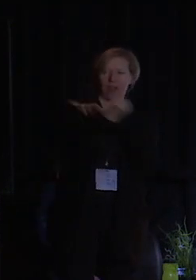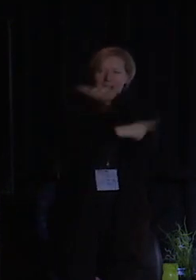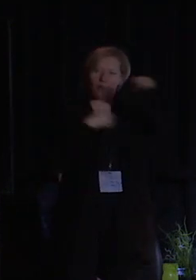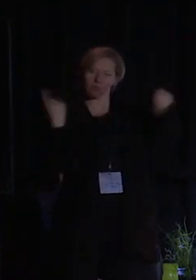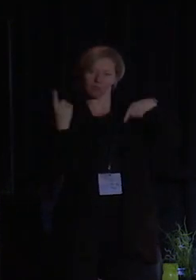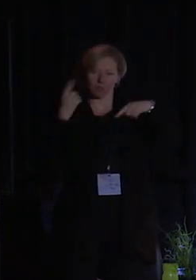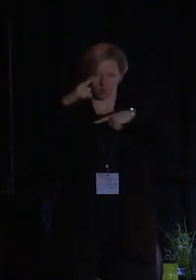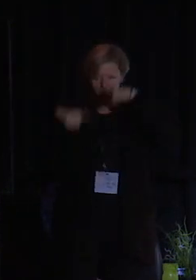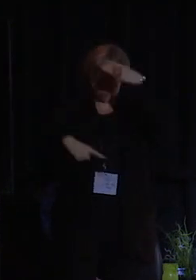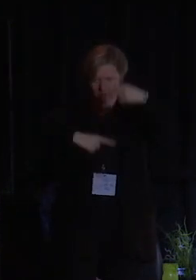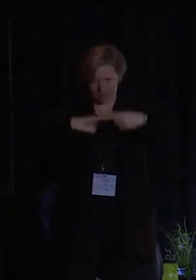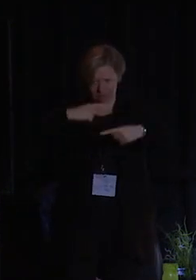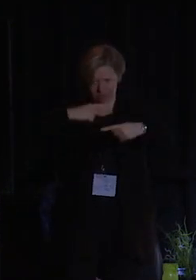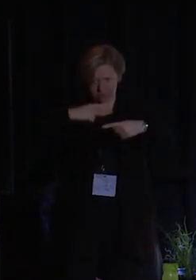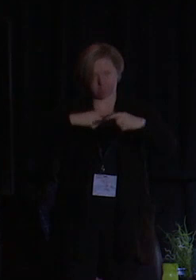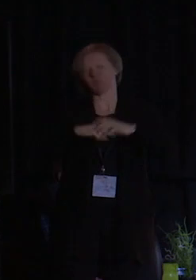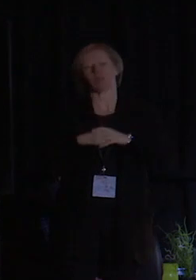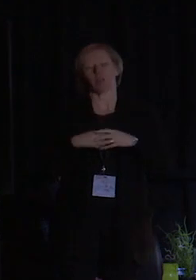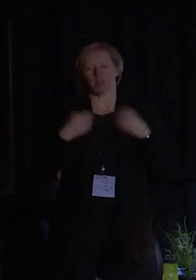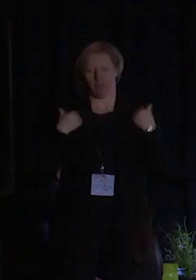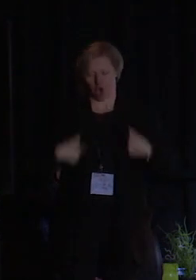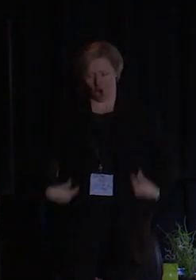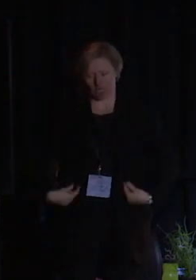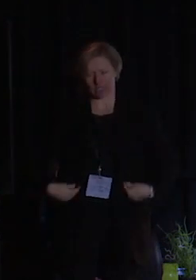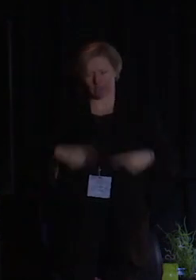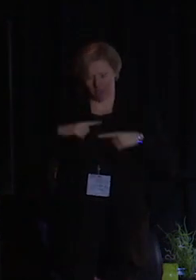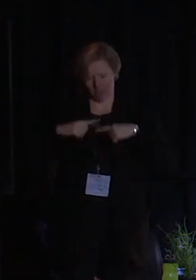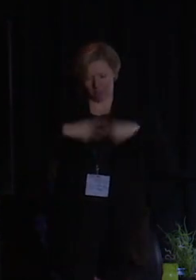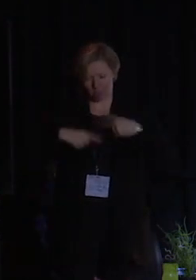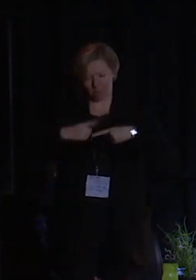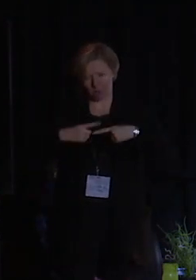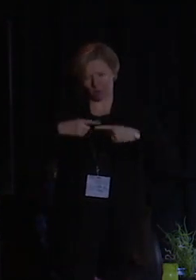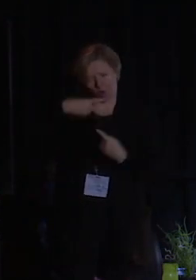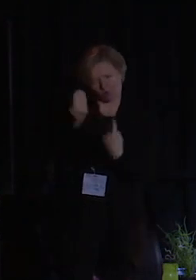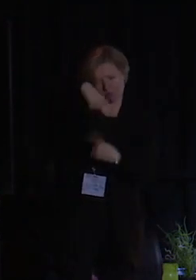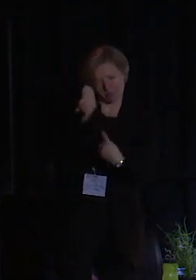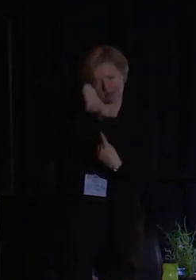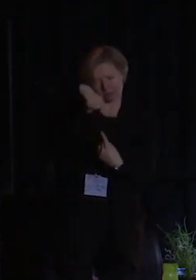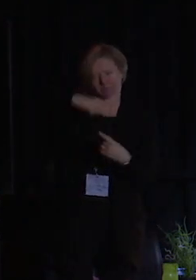goes 180, and the performer is in a harness which allows them to tumble as well as pirouette.